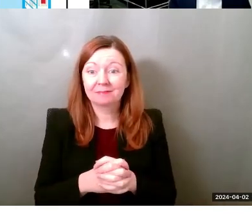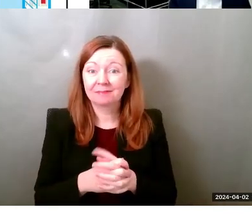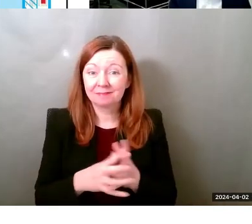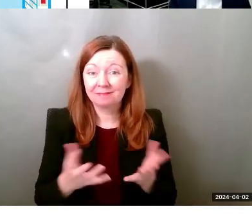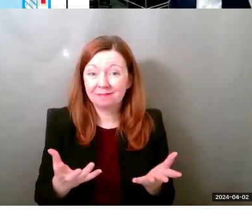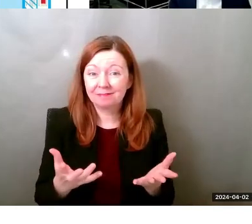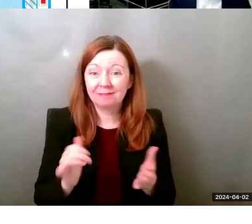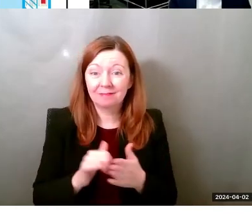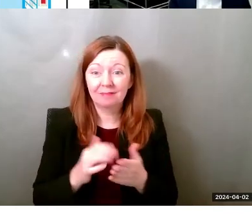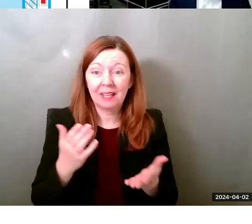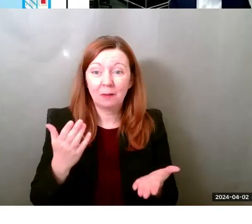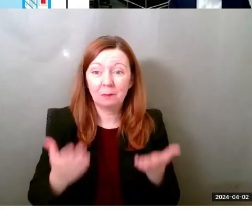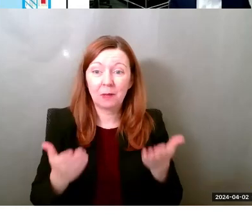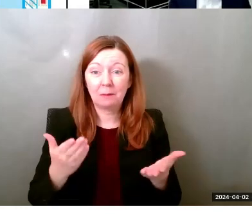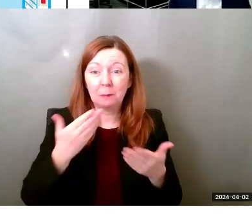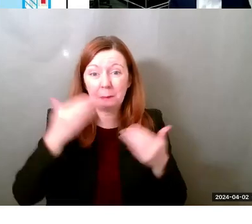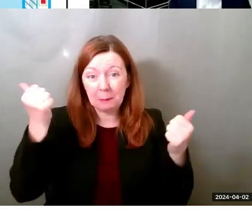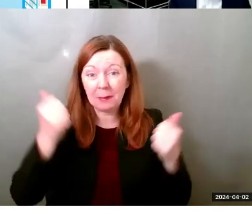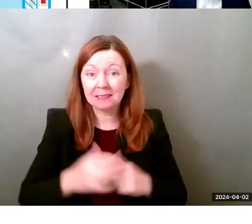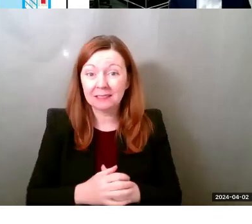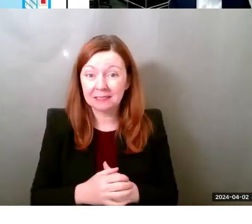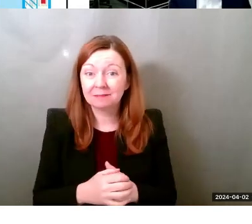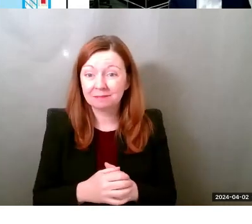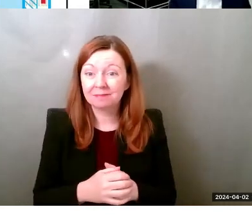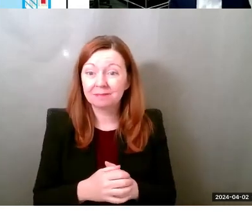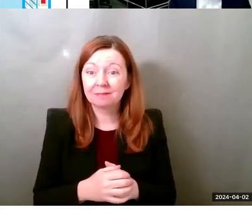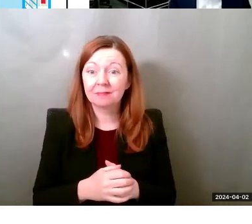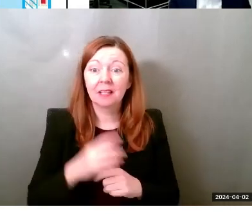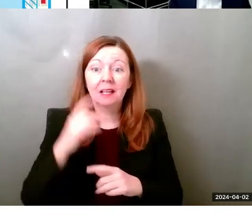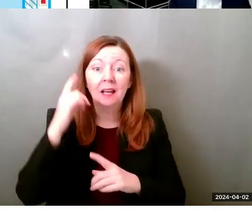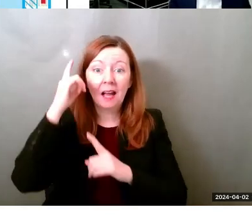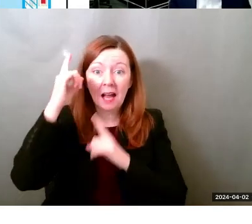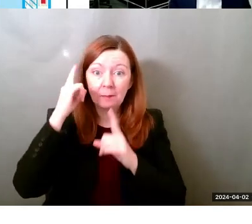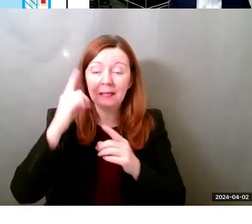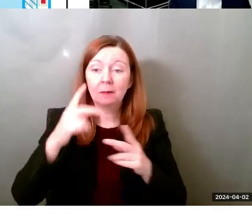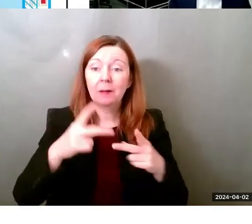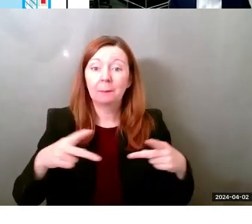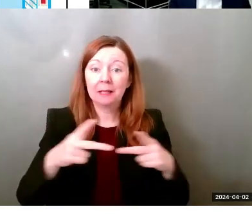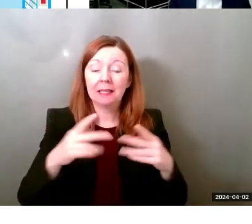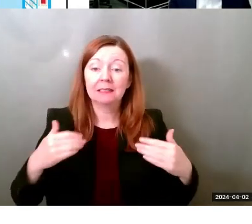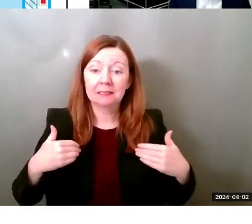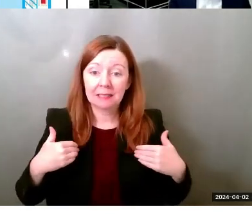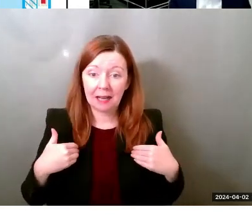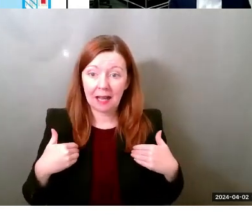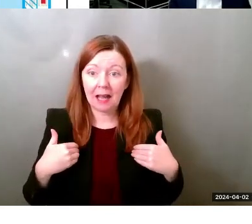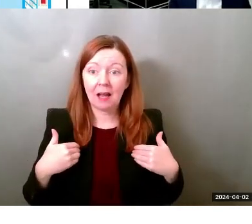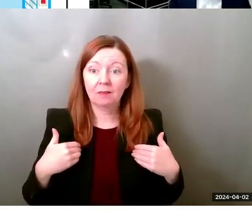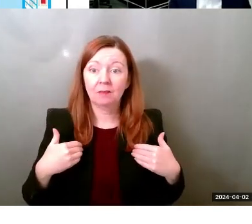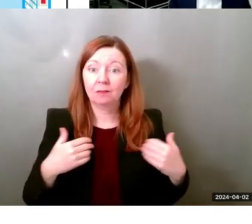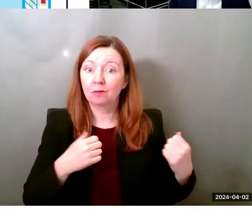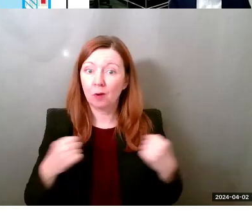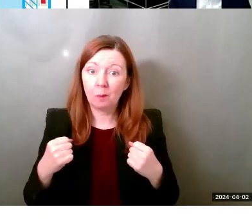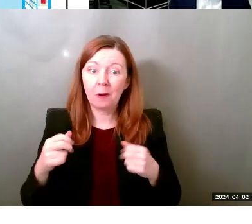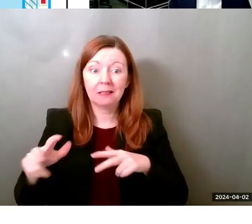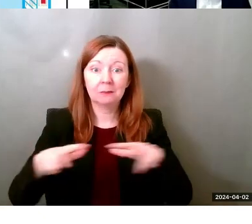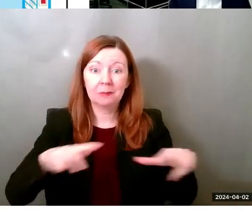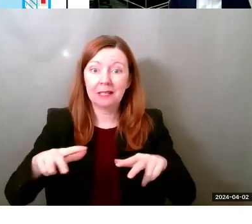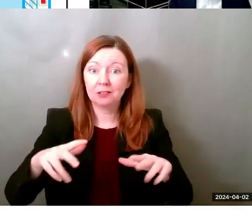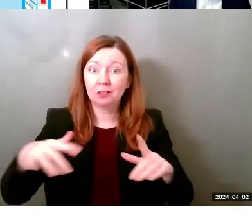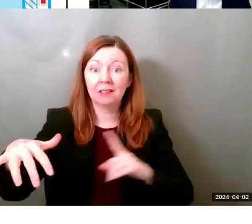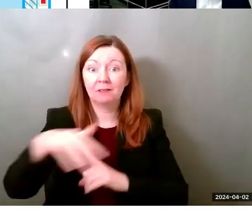enforcement, it would probably be best. I'm thinking about places that have robust pedestrian